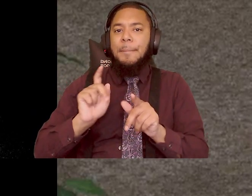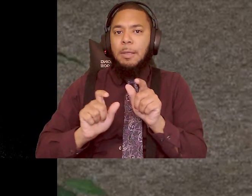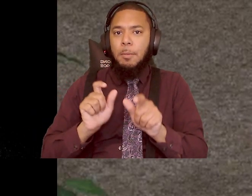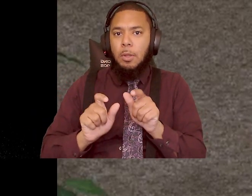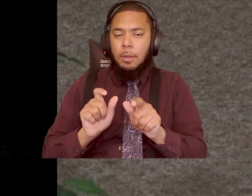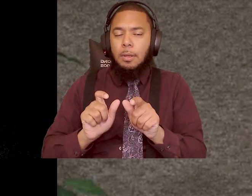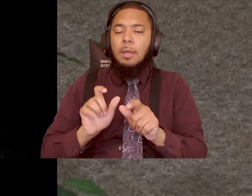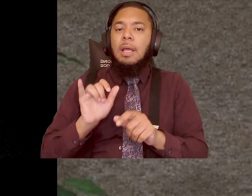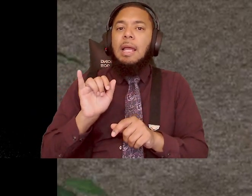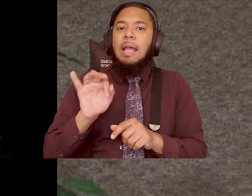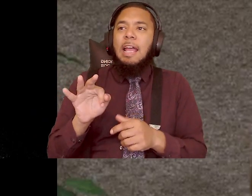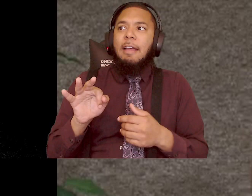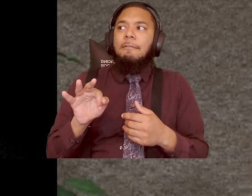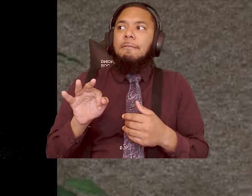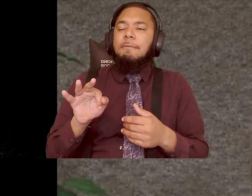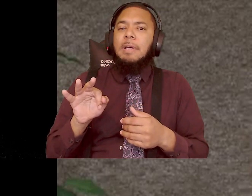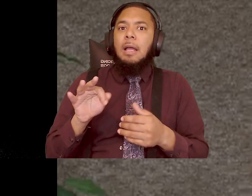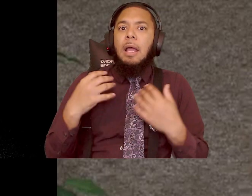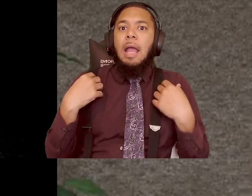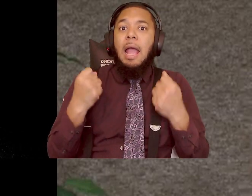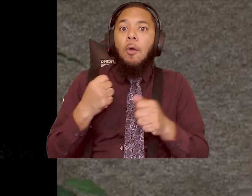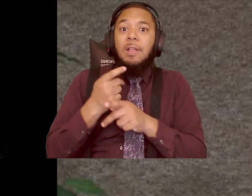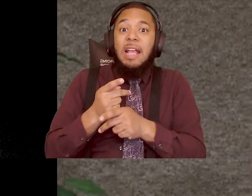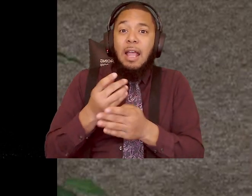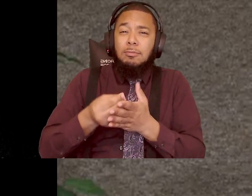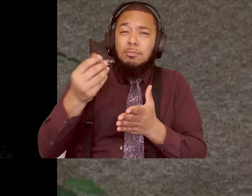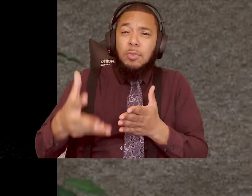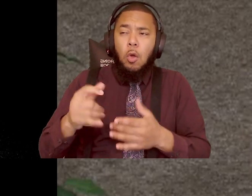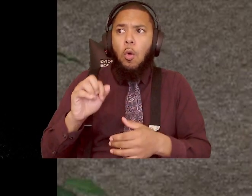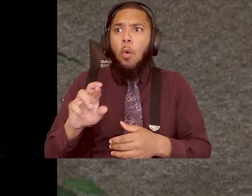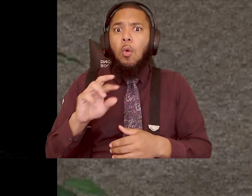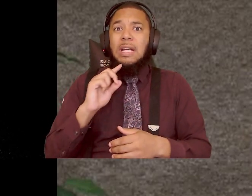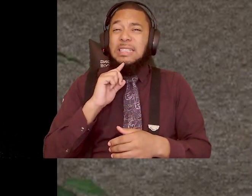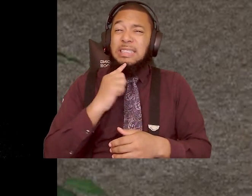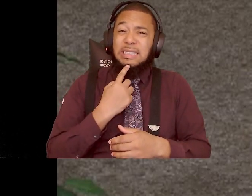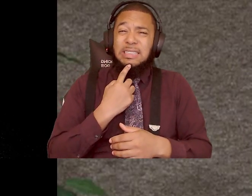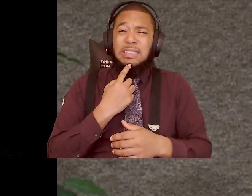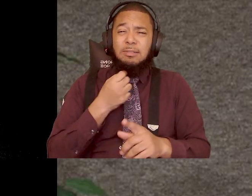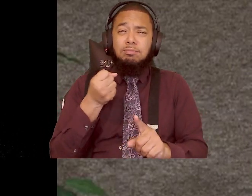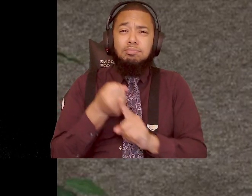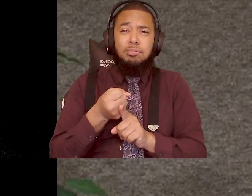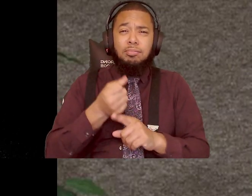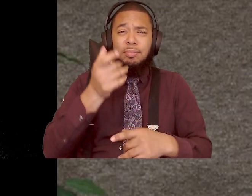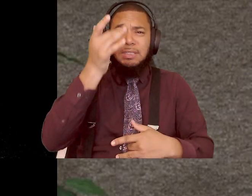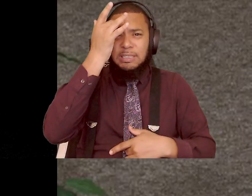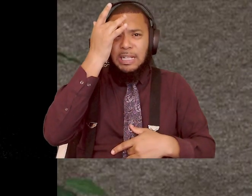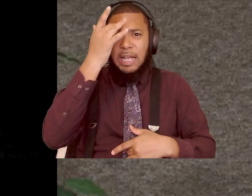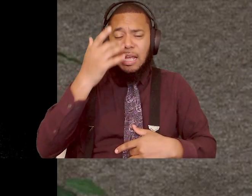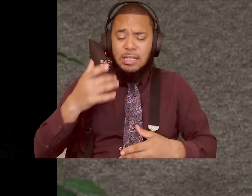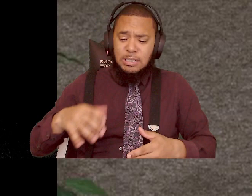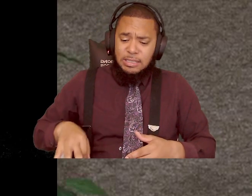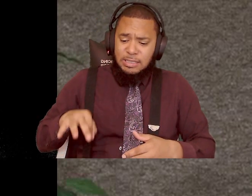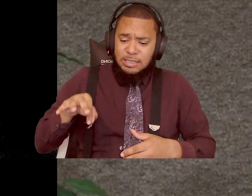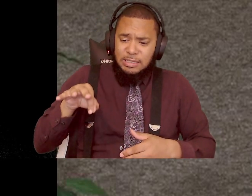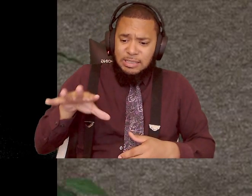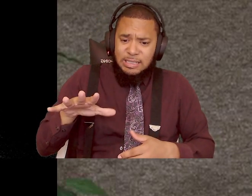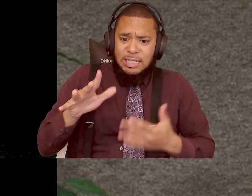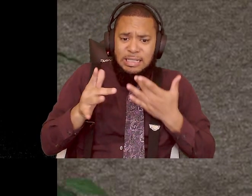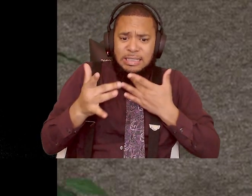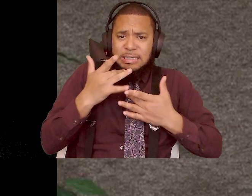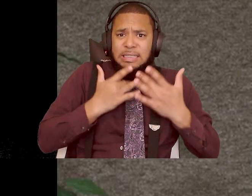have a great expense or even a catastrophic illness where they are not going to be able to pay those normal medical